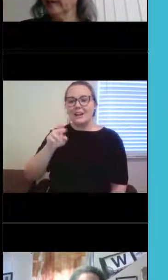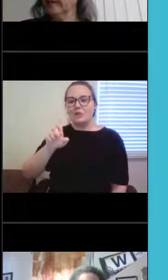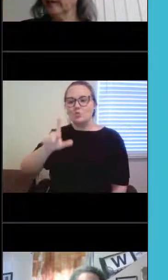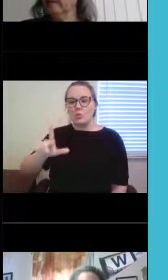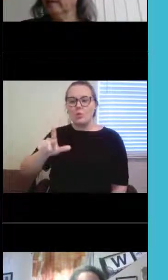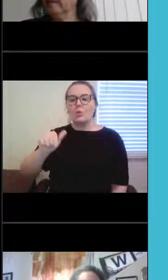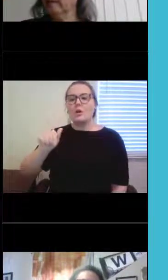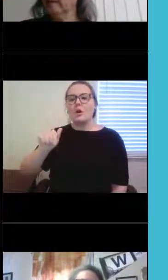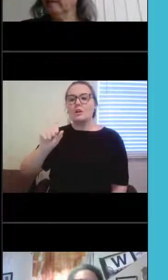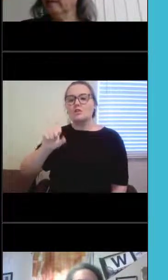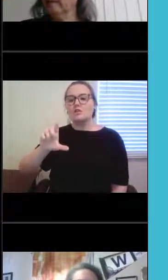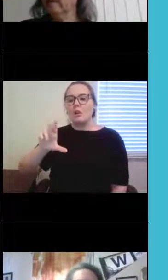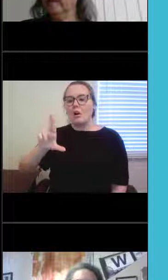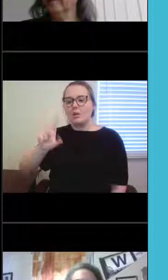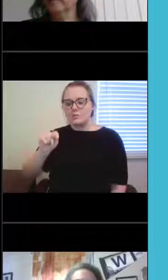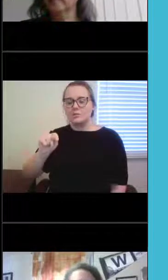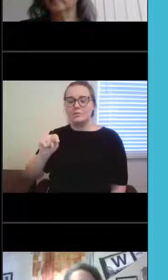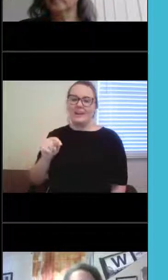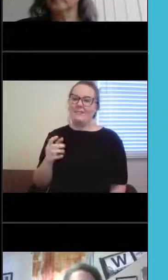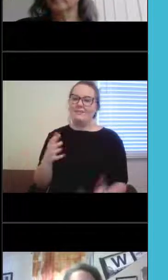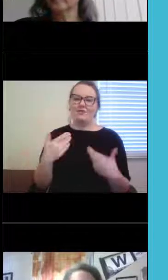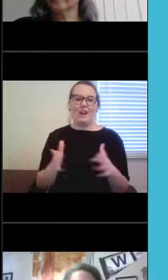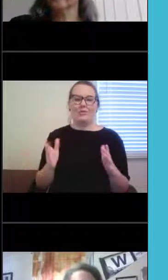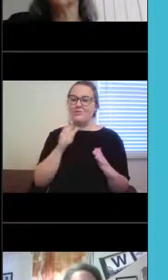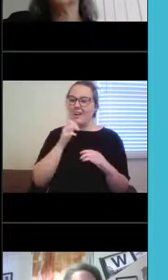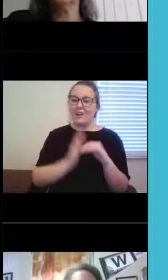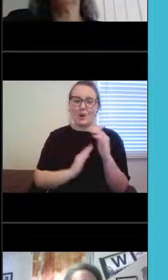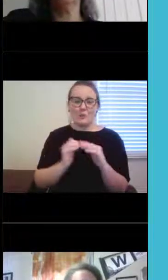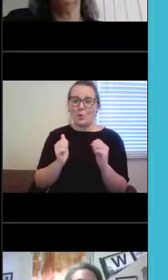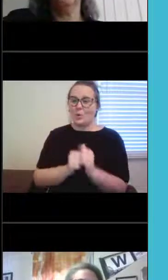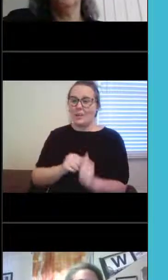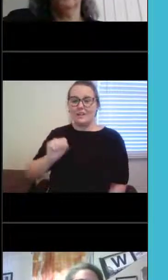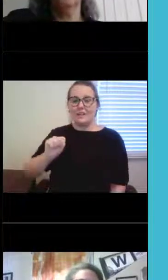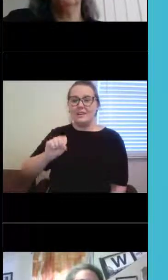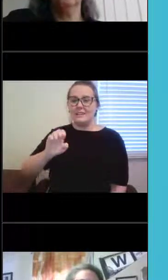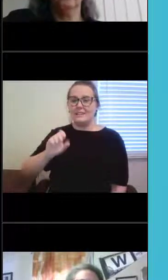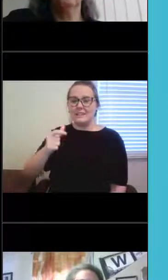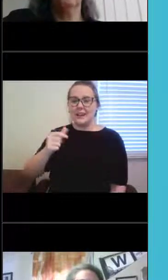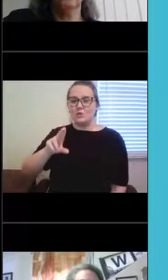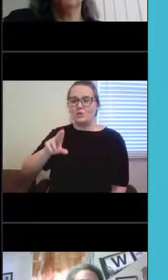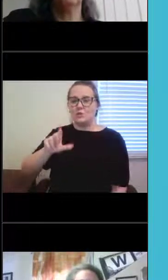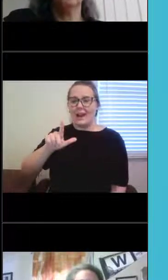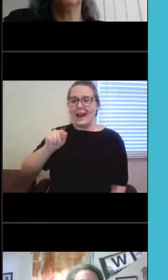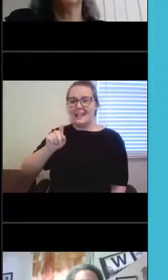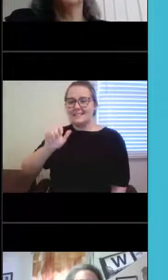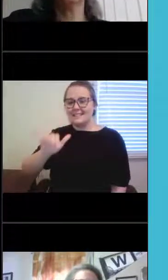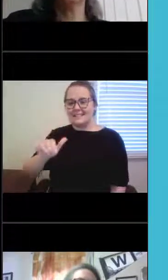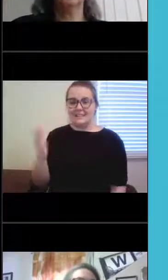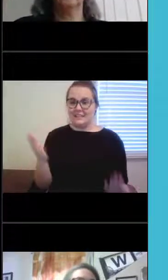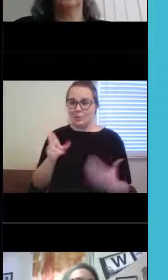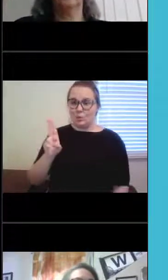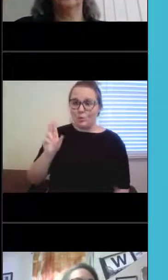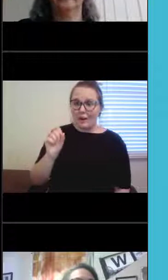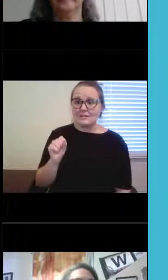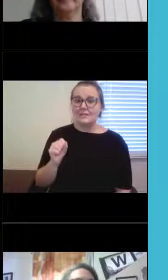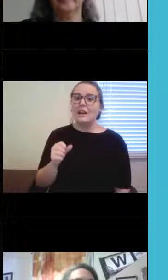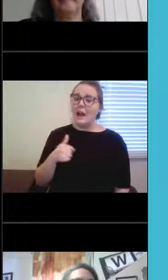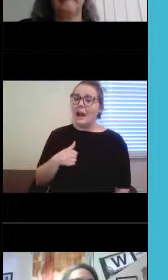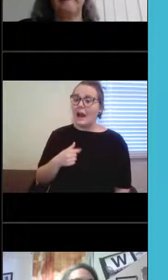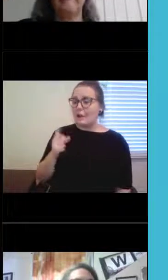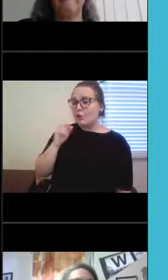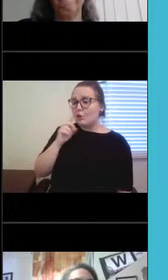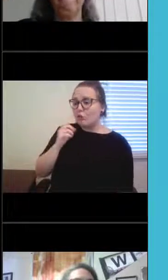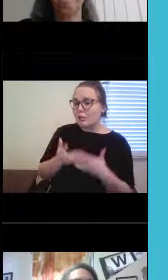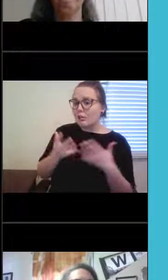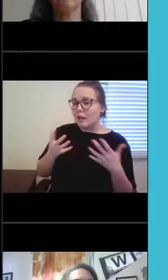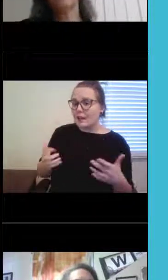a just general discomfort with sexuality in the U.S. I find for a lot of survivors,